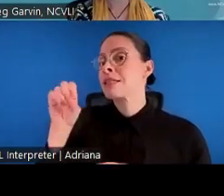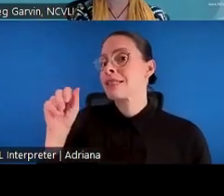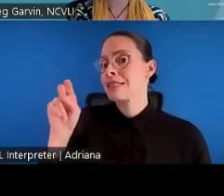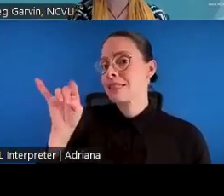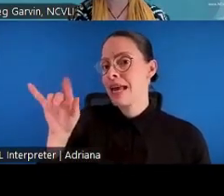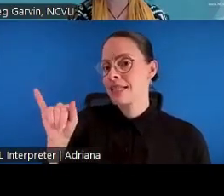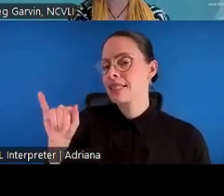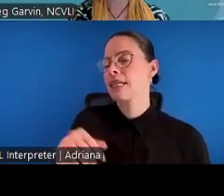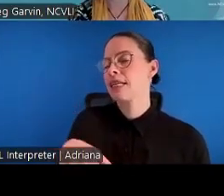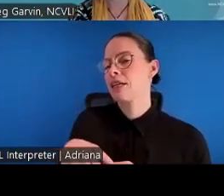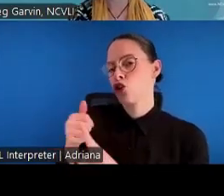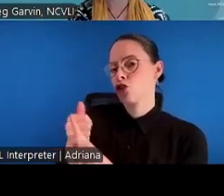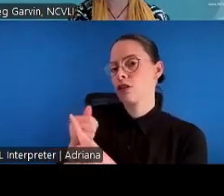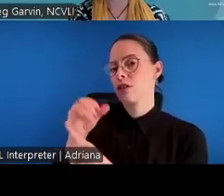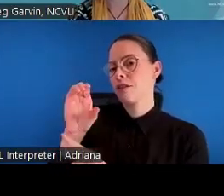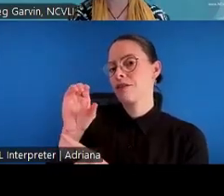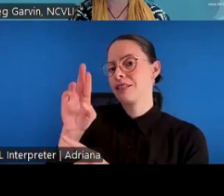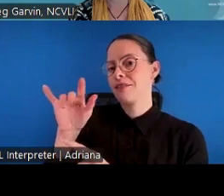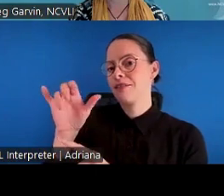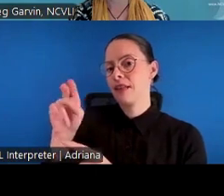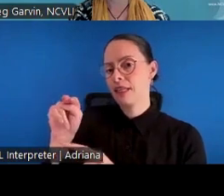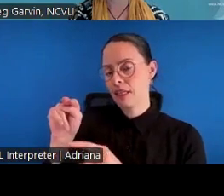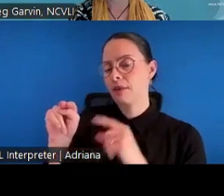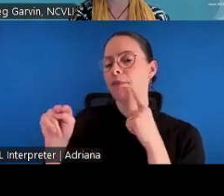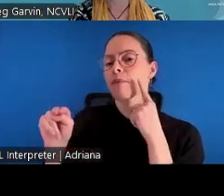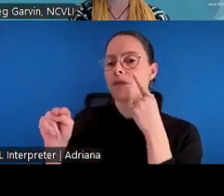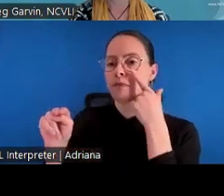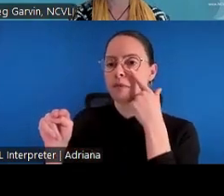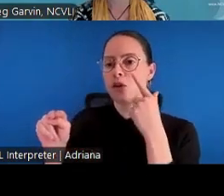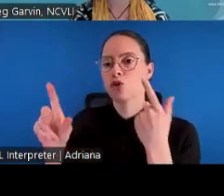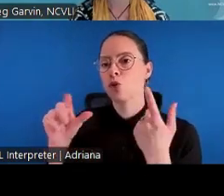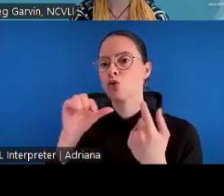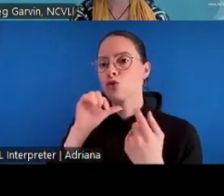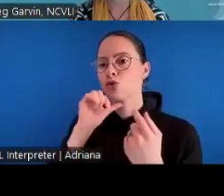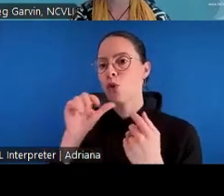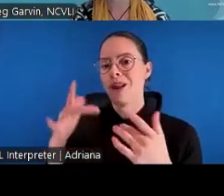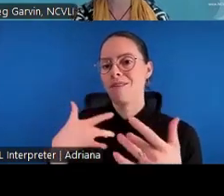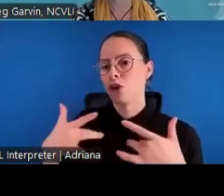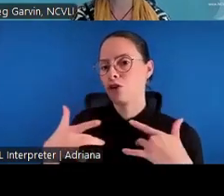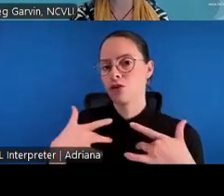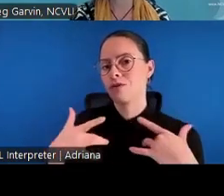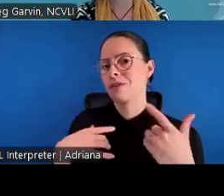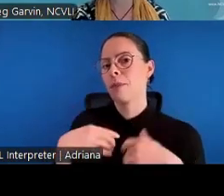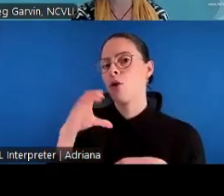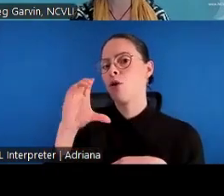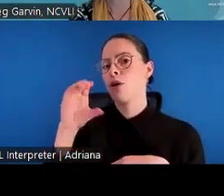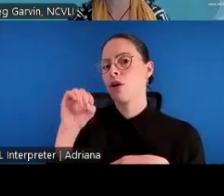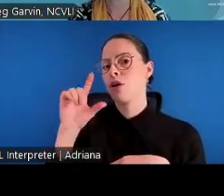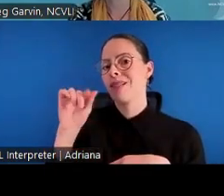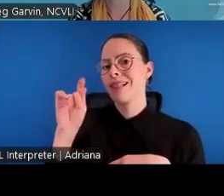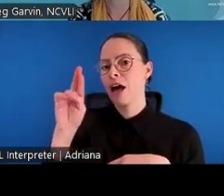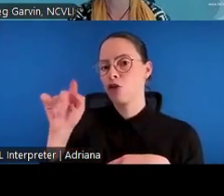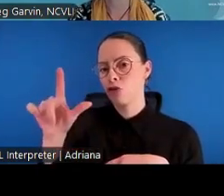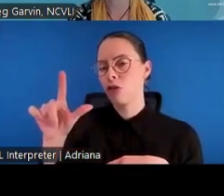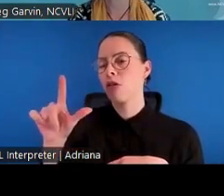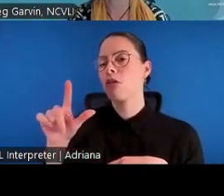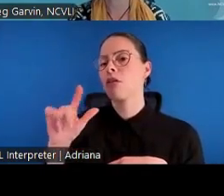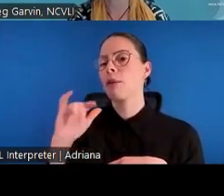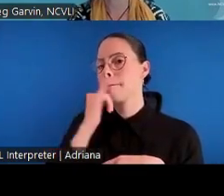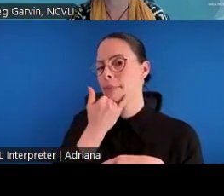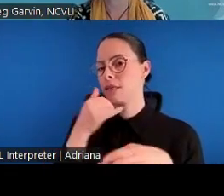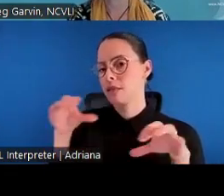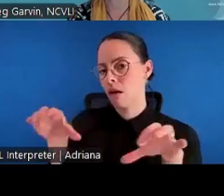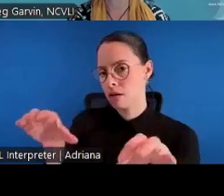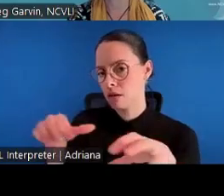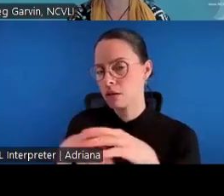don't have as many concerns about what's called collateral misconduct. You don't have collateral misconduct concerns, right? A lot of victims, when they